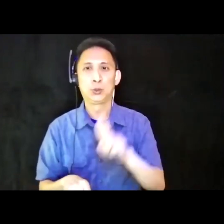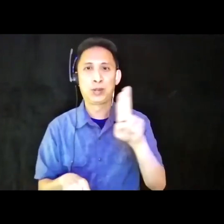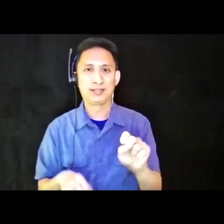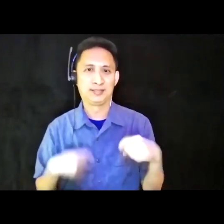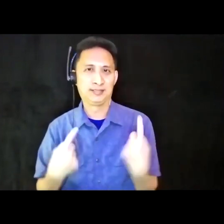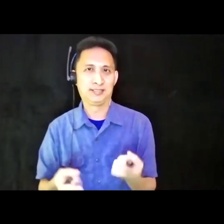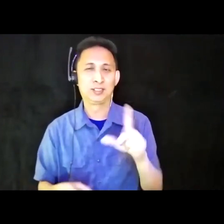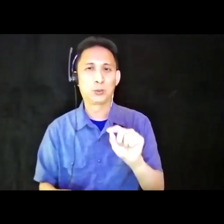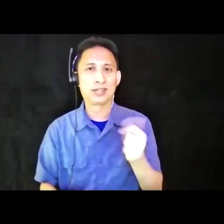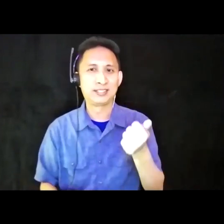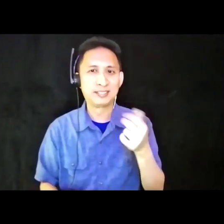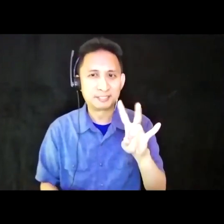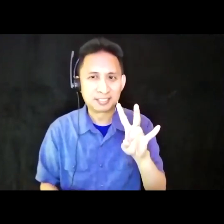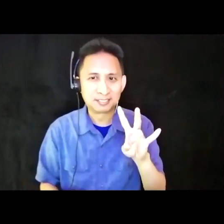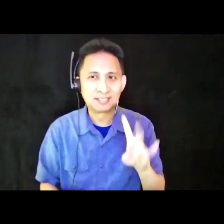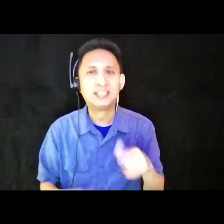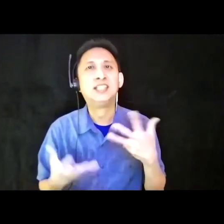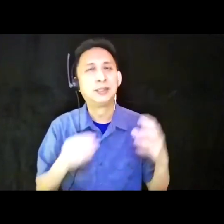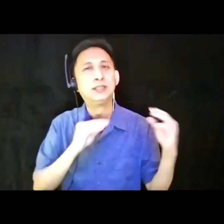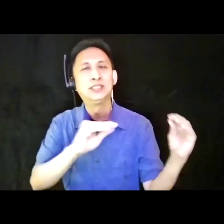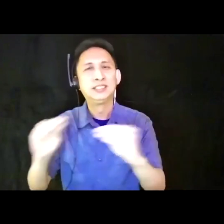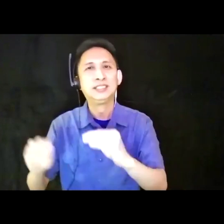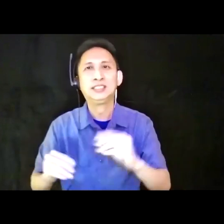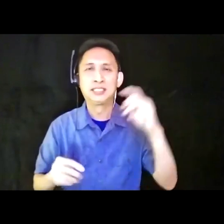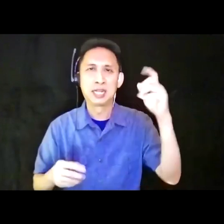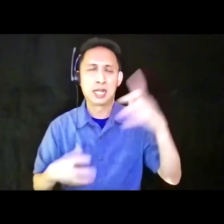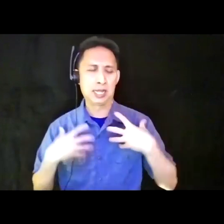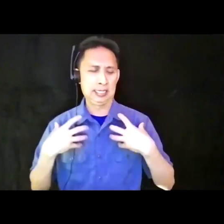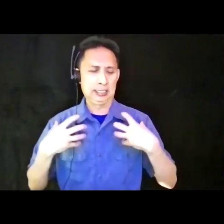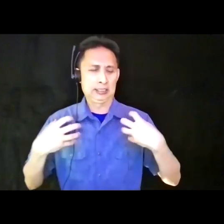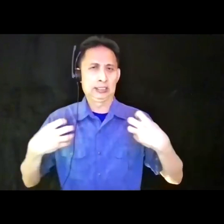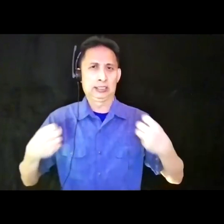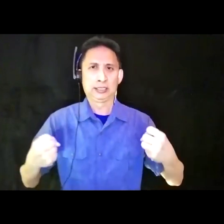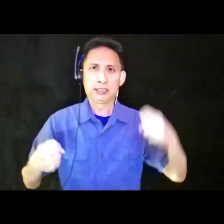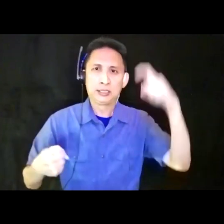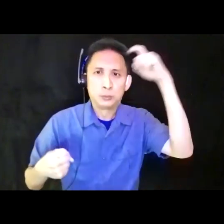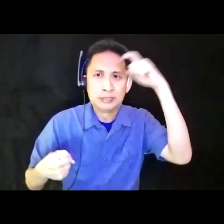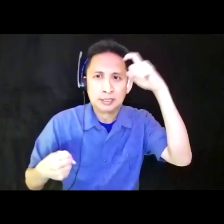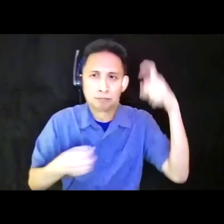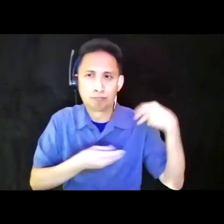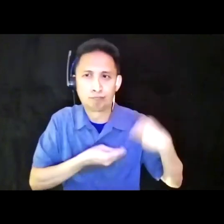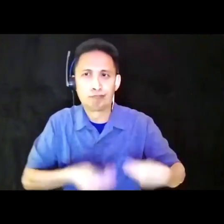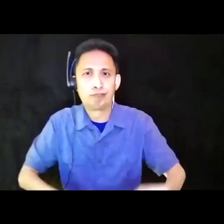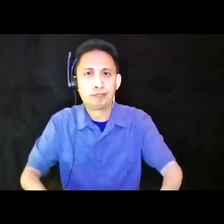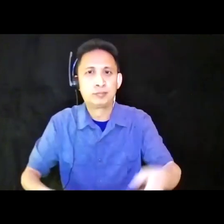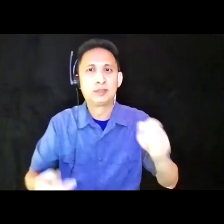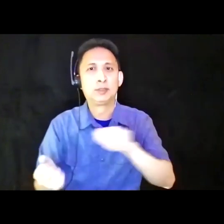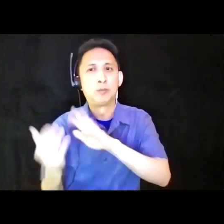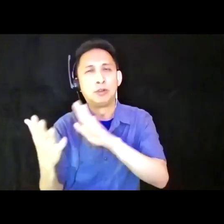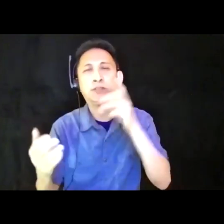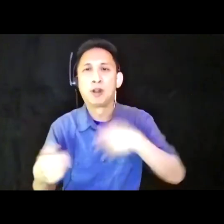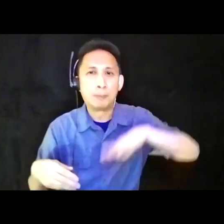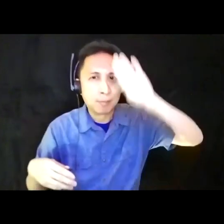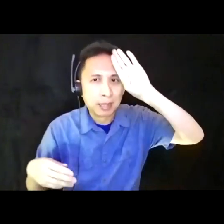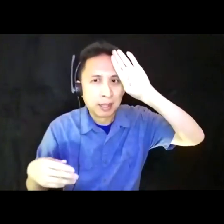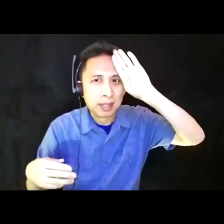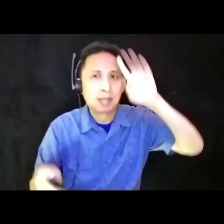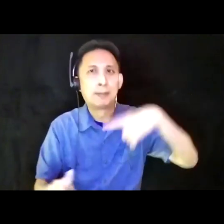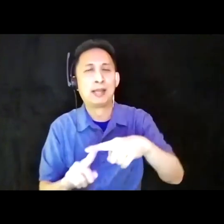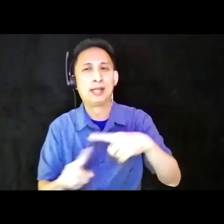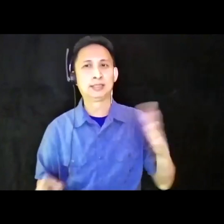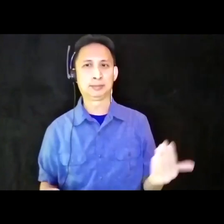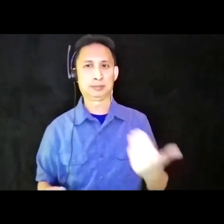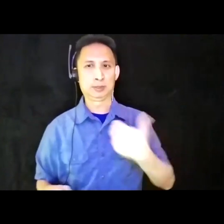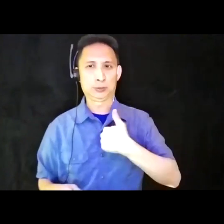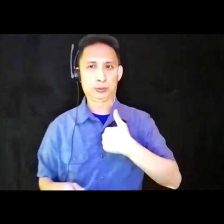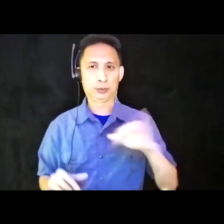patriarchal lineage of Tai Chi, Huang, and Qigong and uncover their roots as feminine arts. Singha Han is an